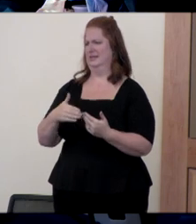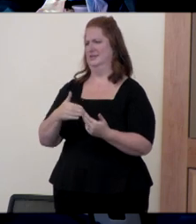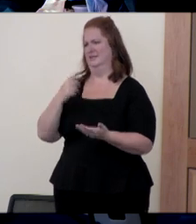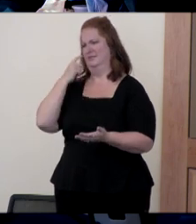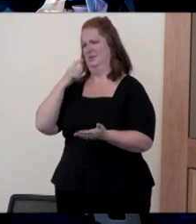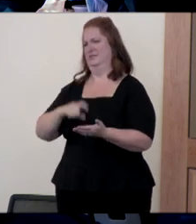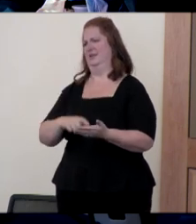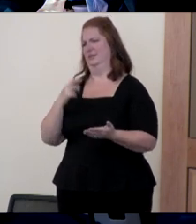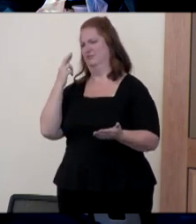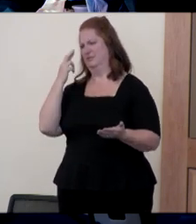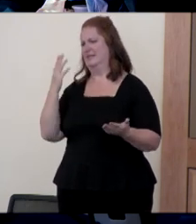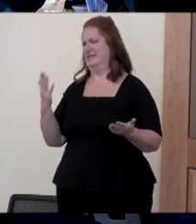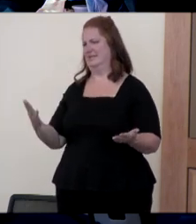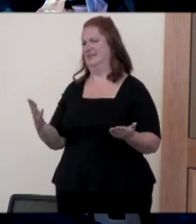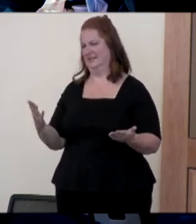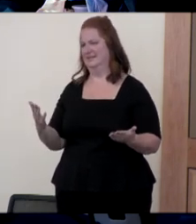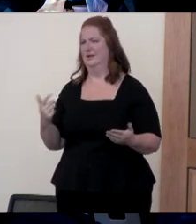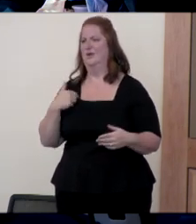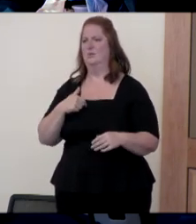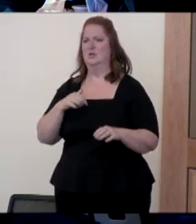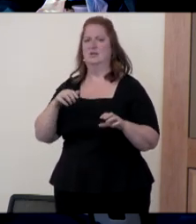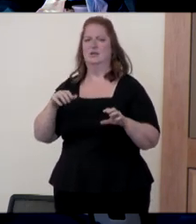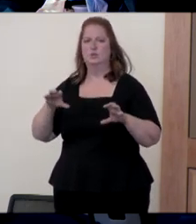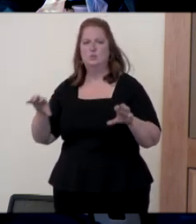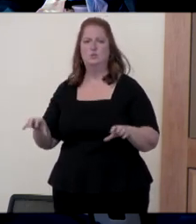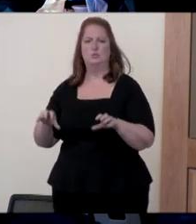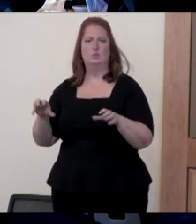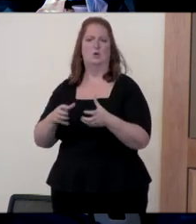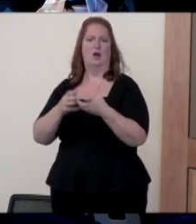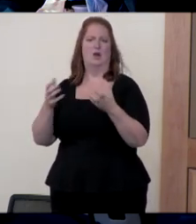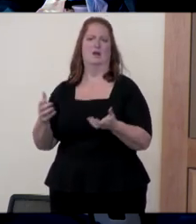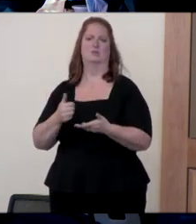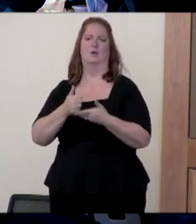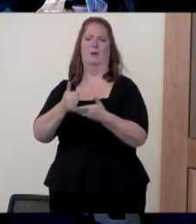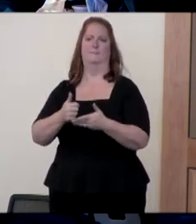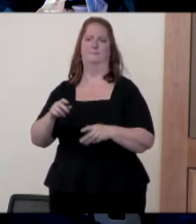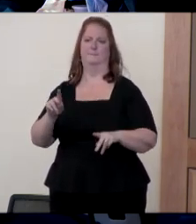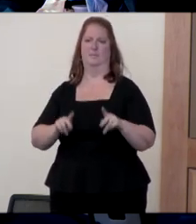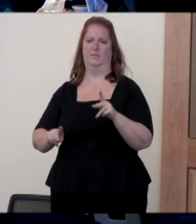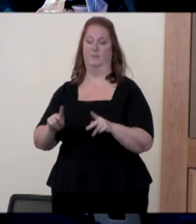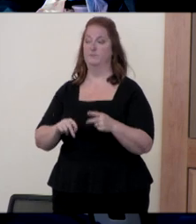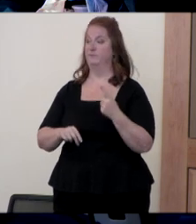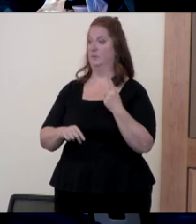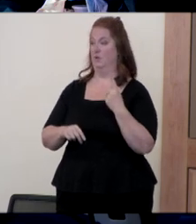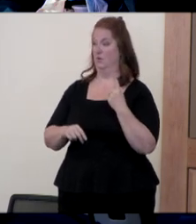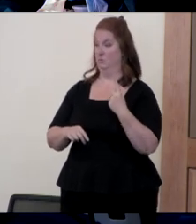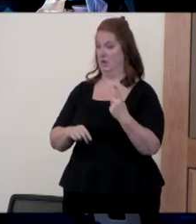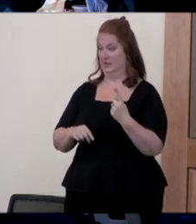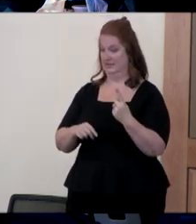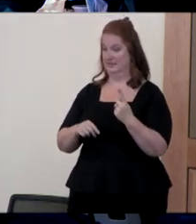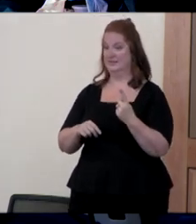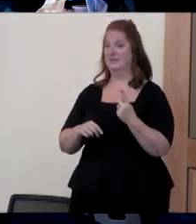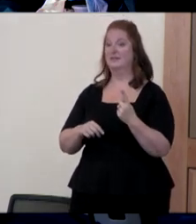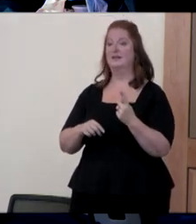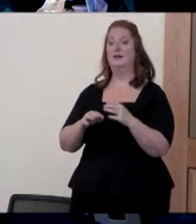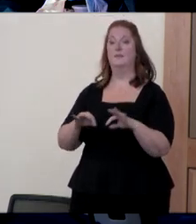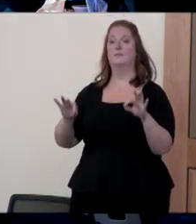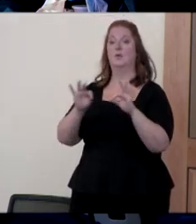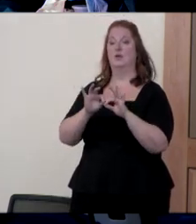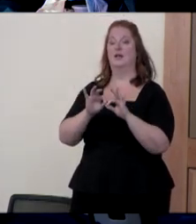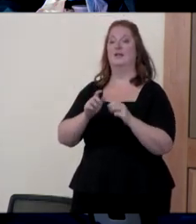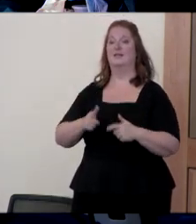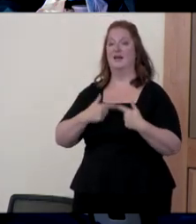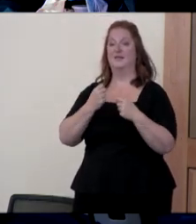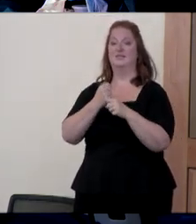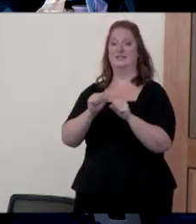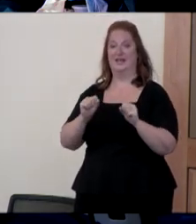why. There are so many things that we do for so many people. One important area is that we performed more